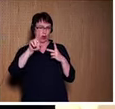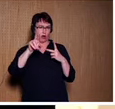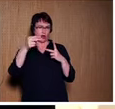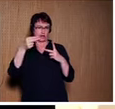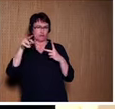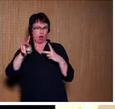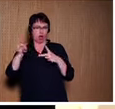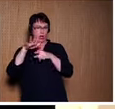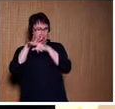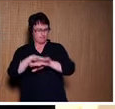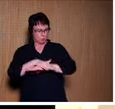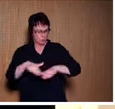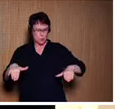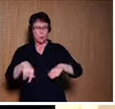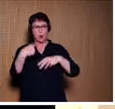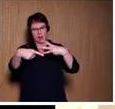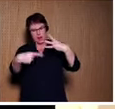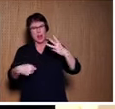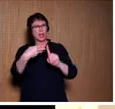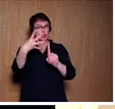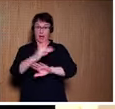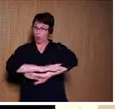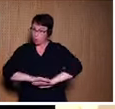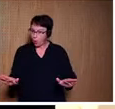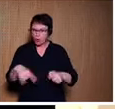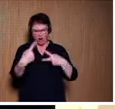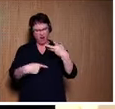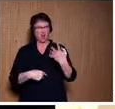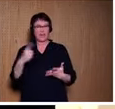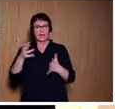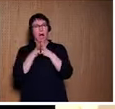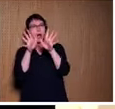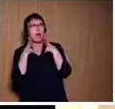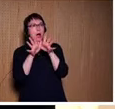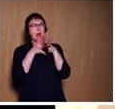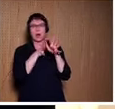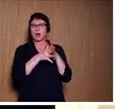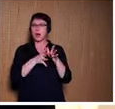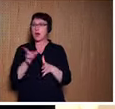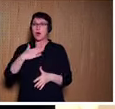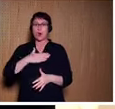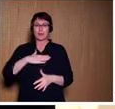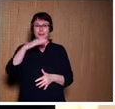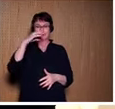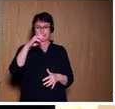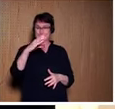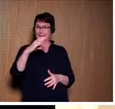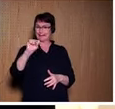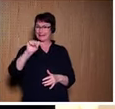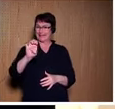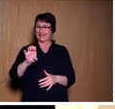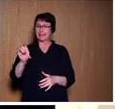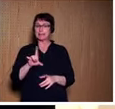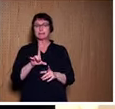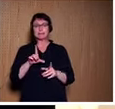coalitions within global governance structures to block CSE from being implemented, policies